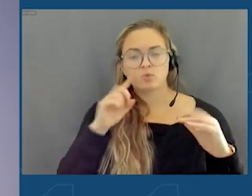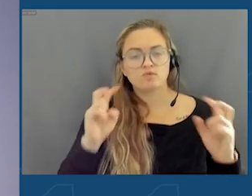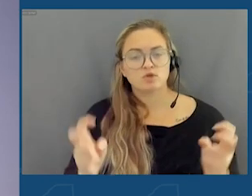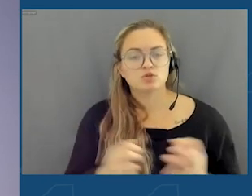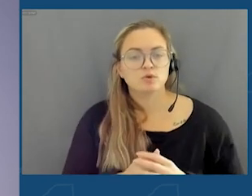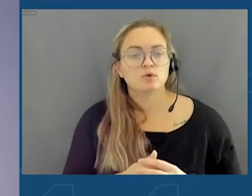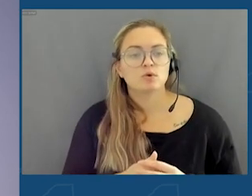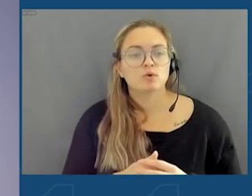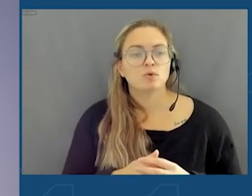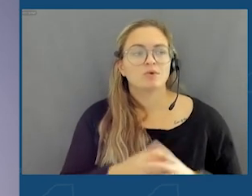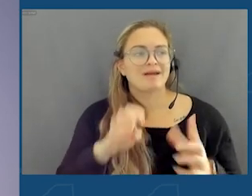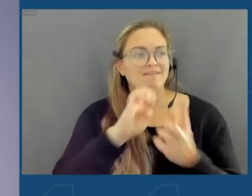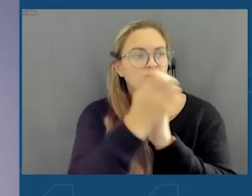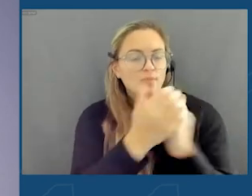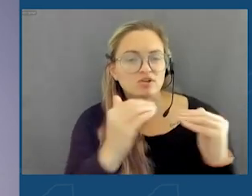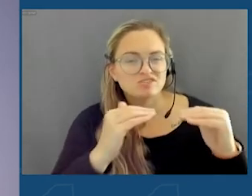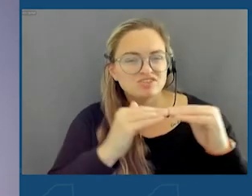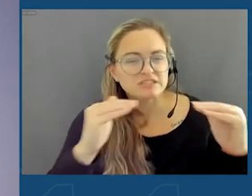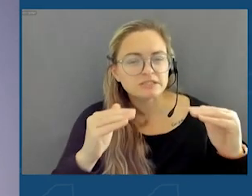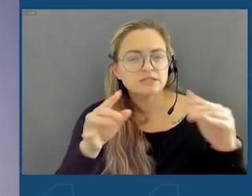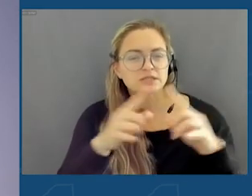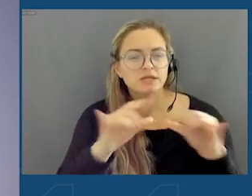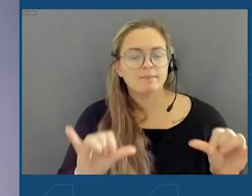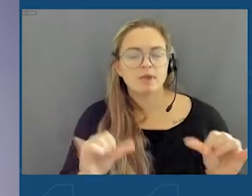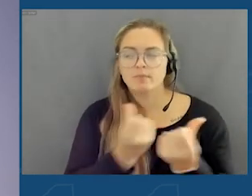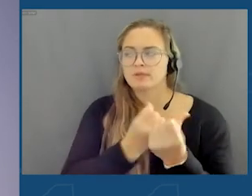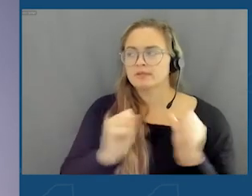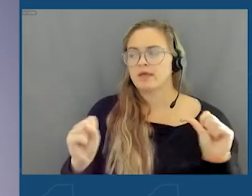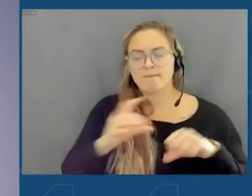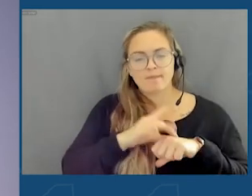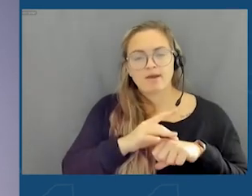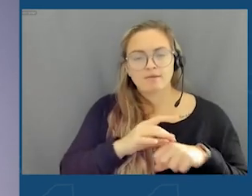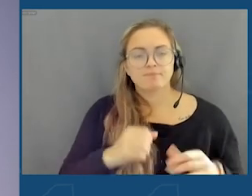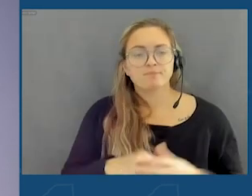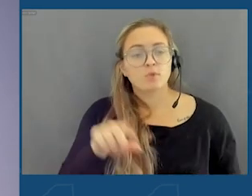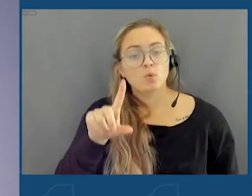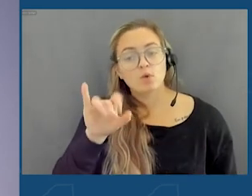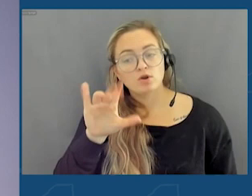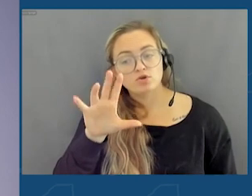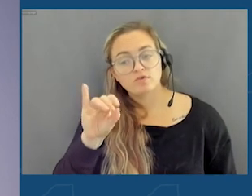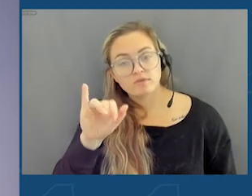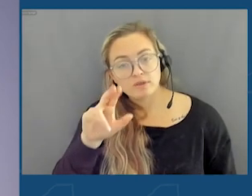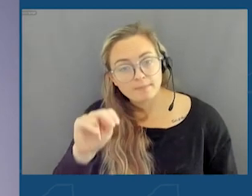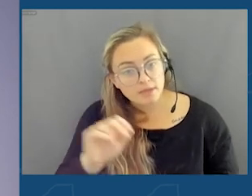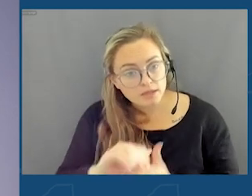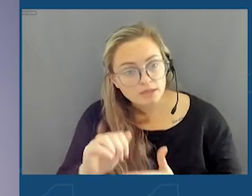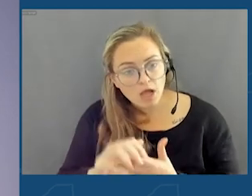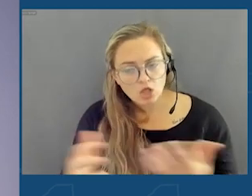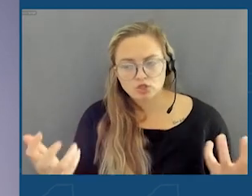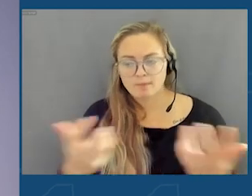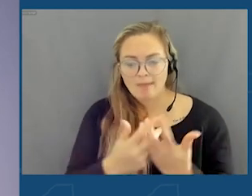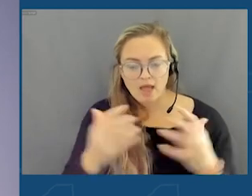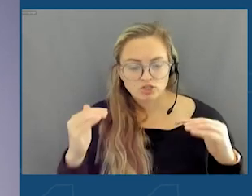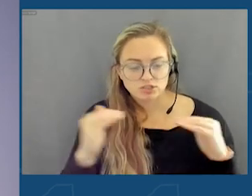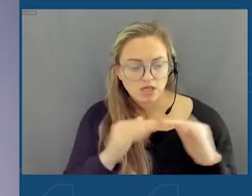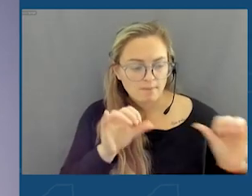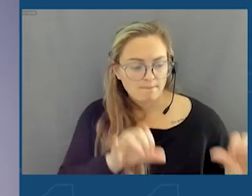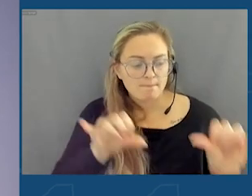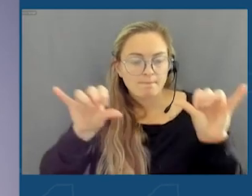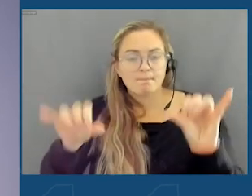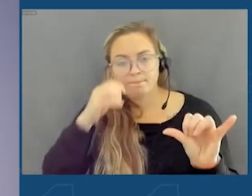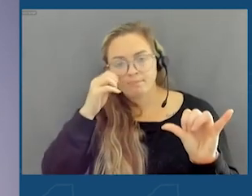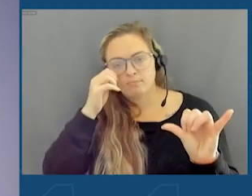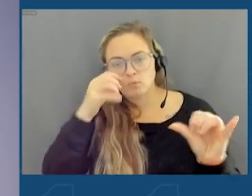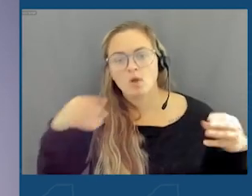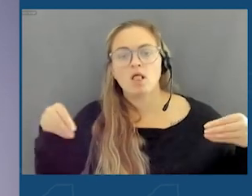environmental justice at the same time we're saving the planet. And that $150 million matched with what the federal government's going to do is going to help people